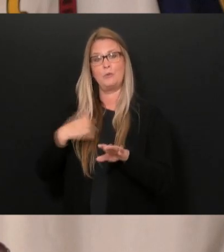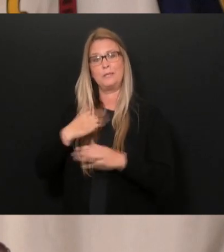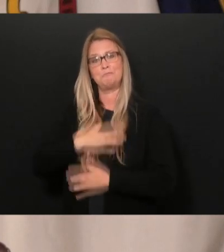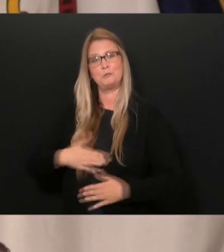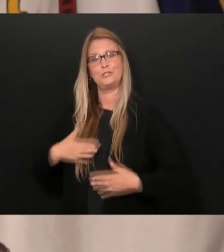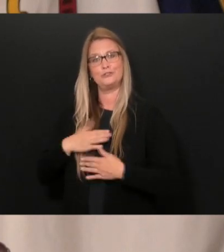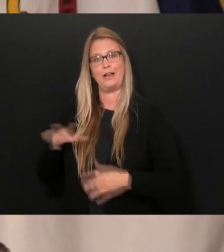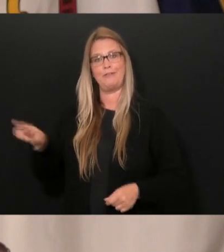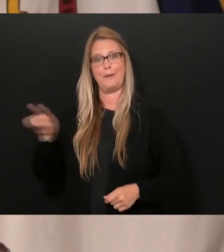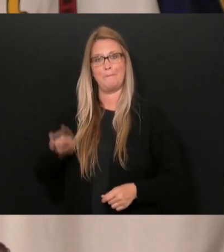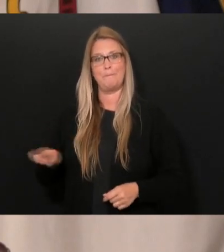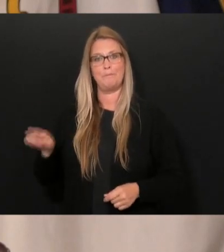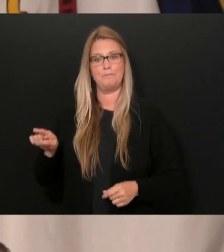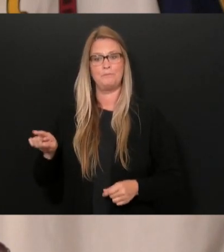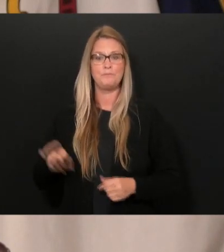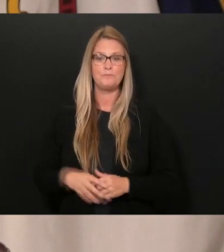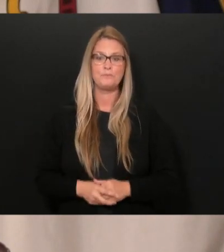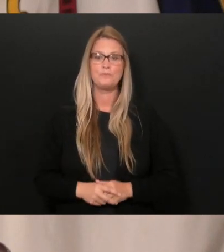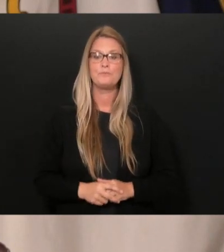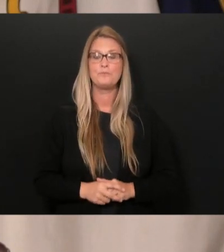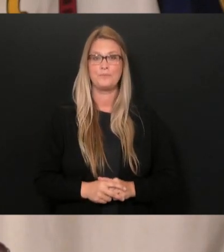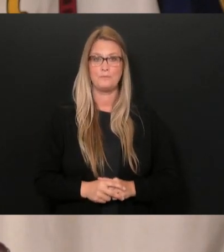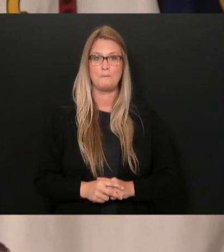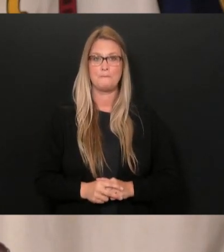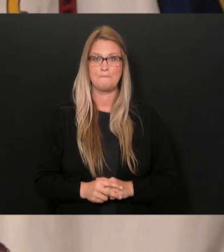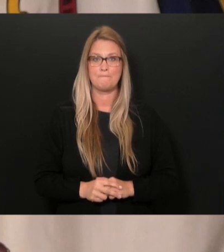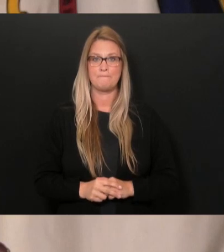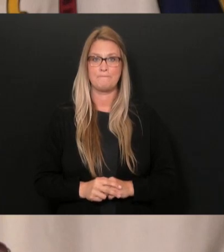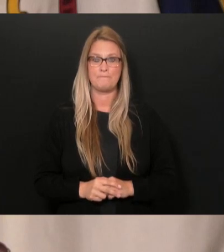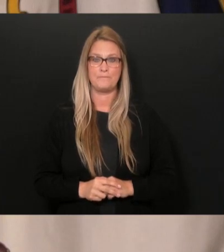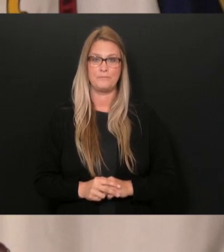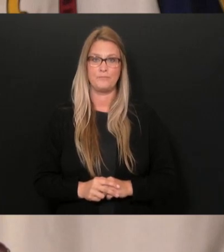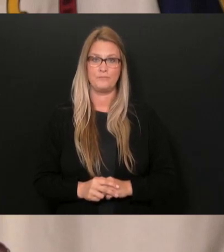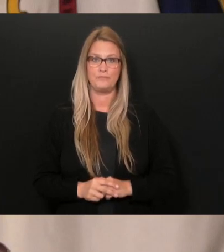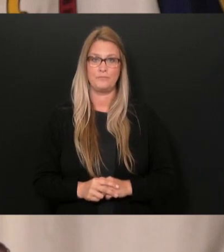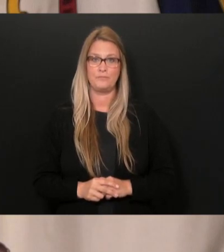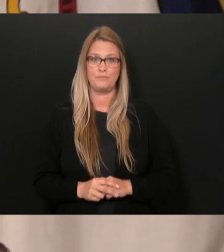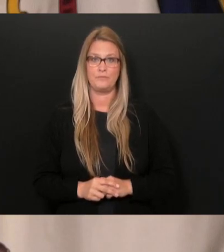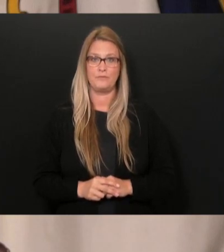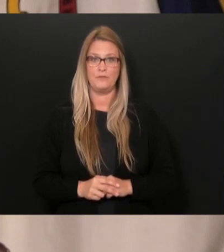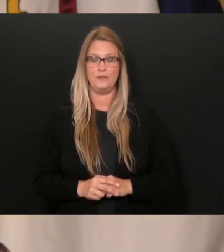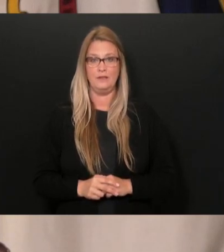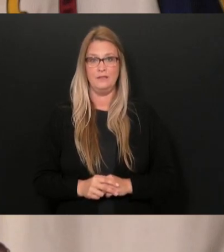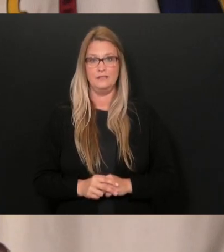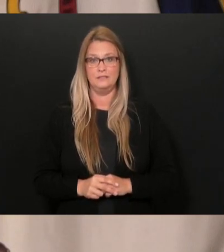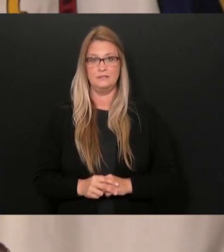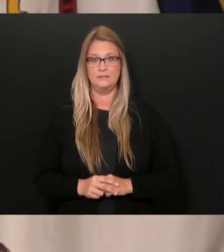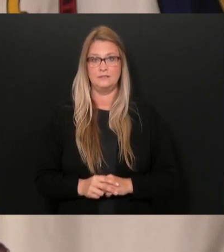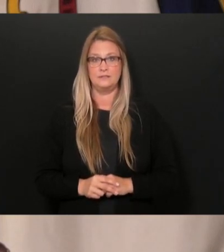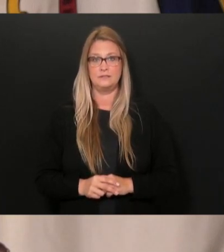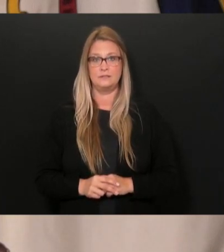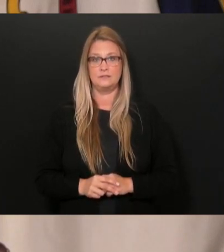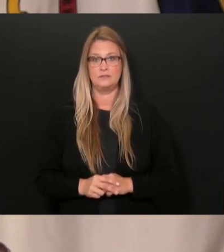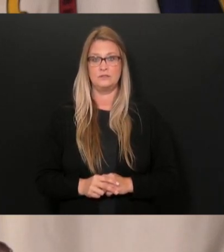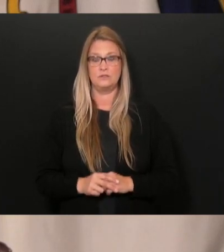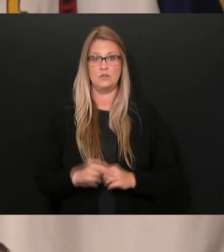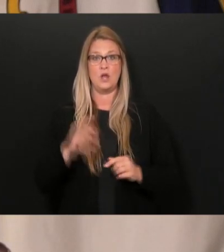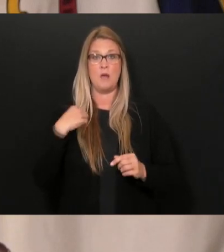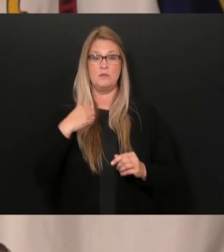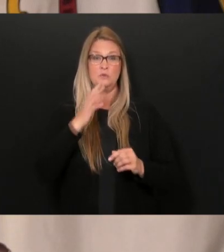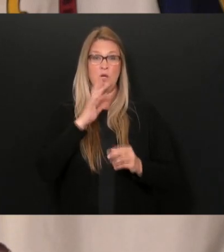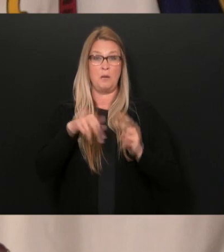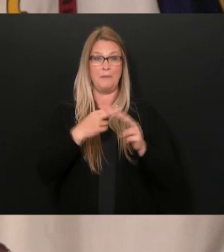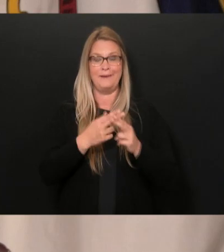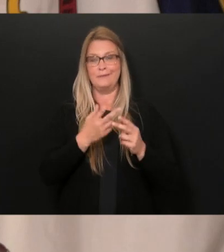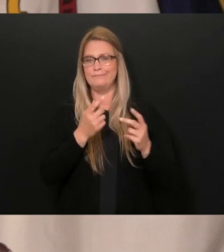I'm not going to read you through what's happened in week 2, and week 3